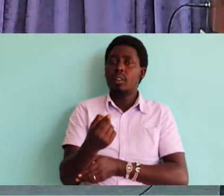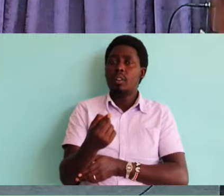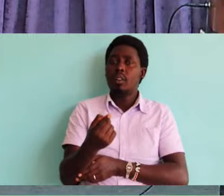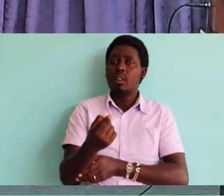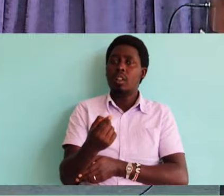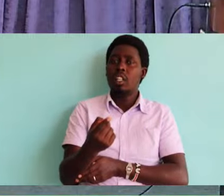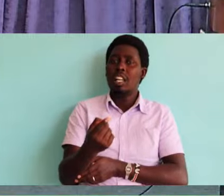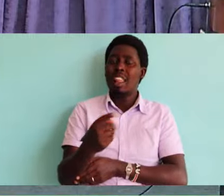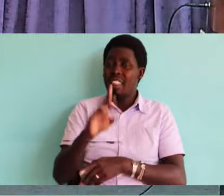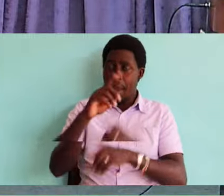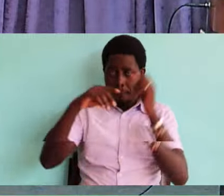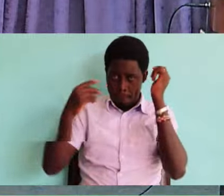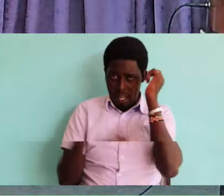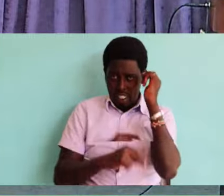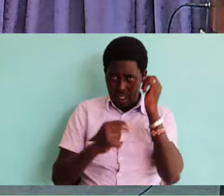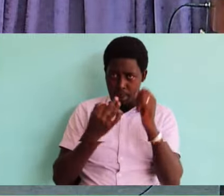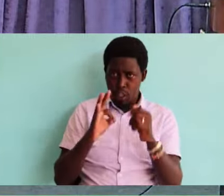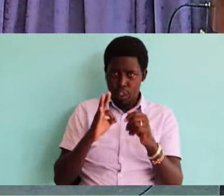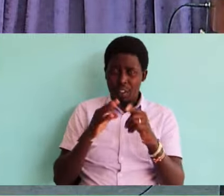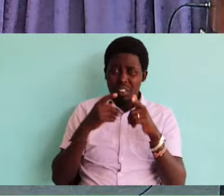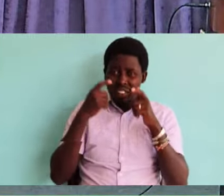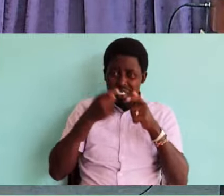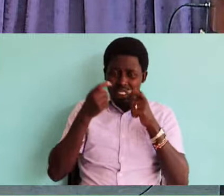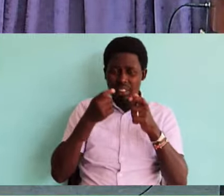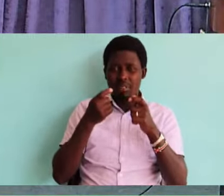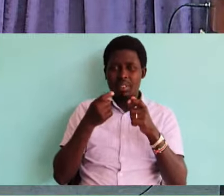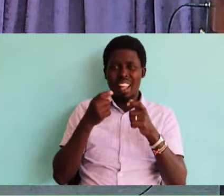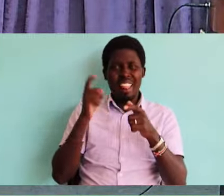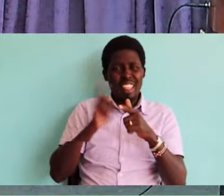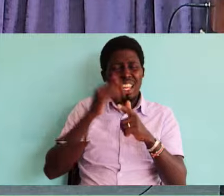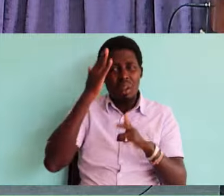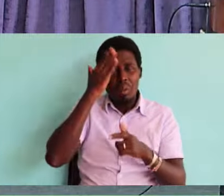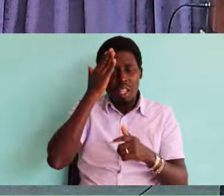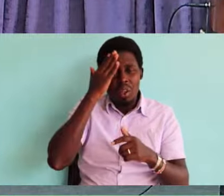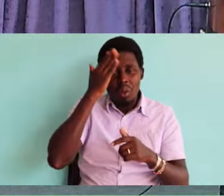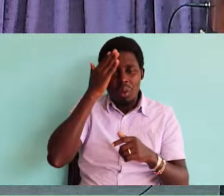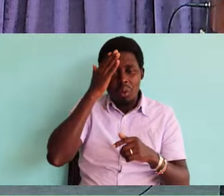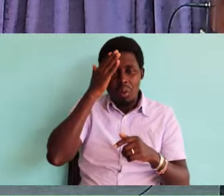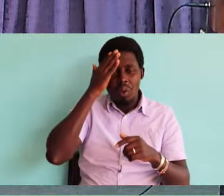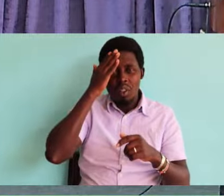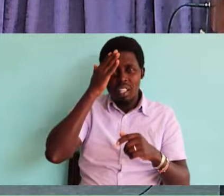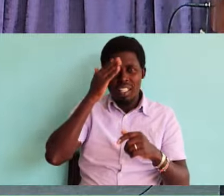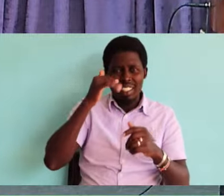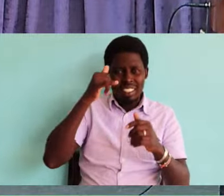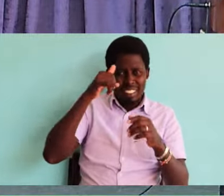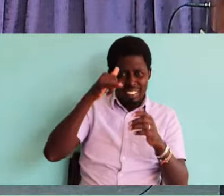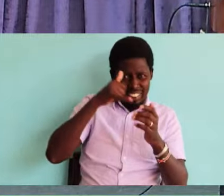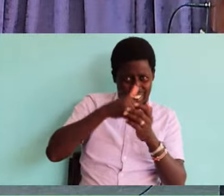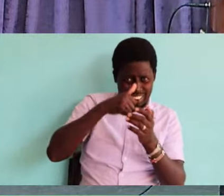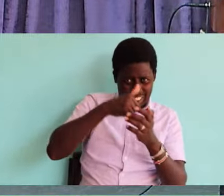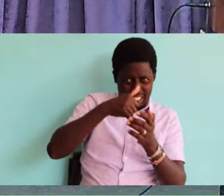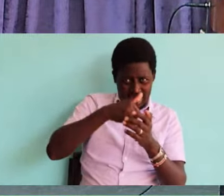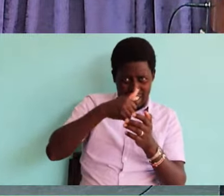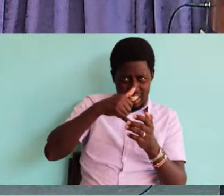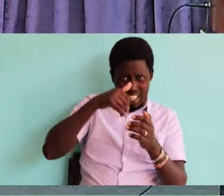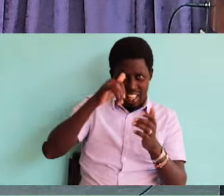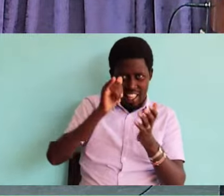the consequences of their sin. And we realize now it is in that context now